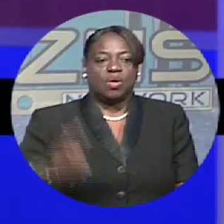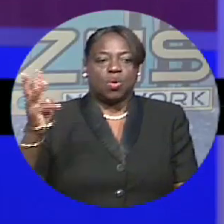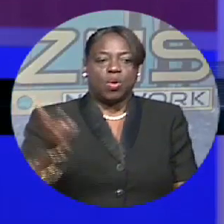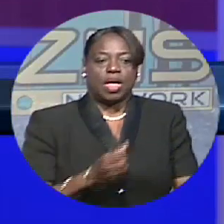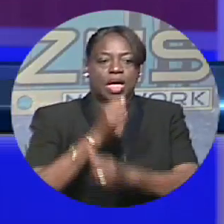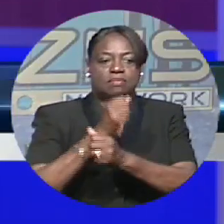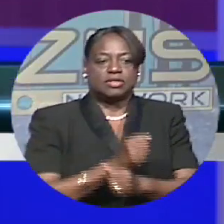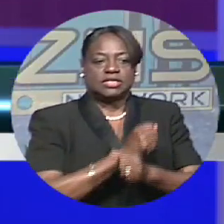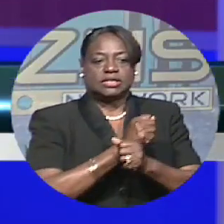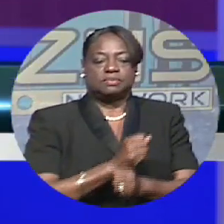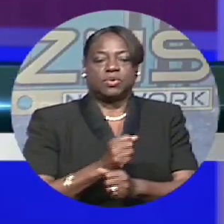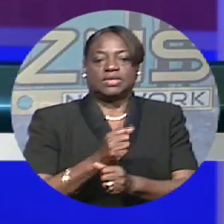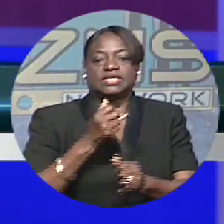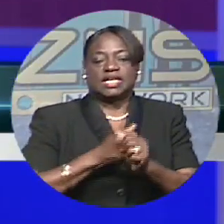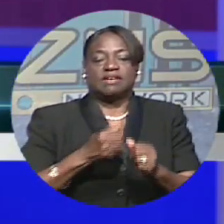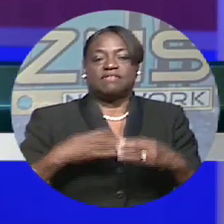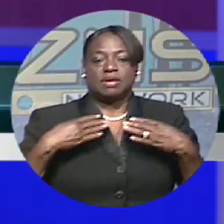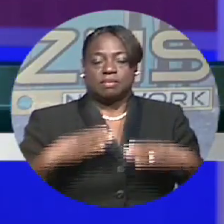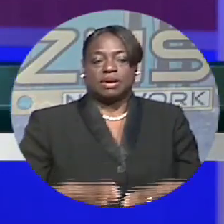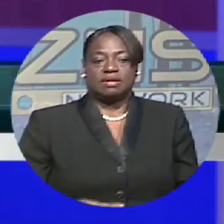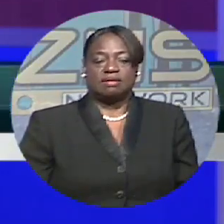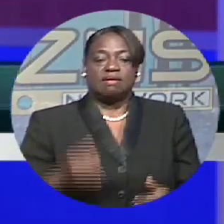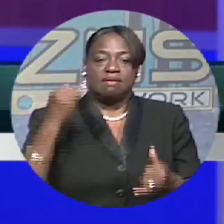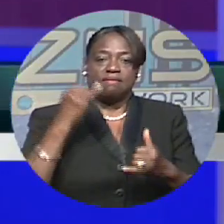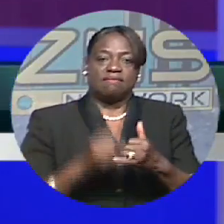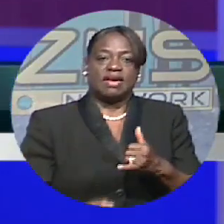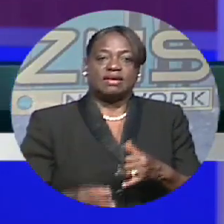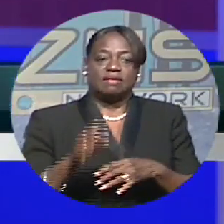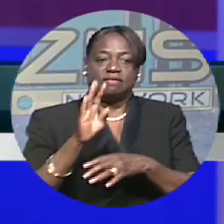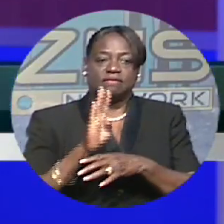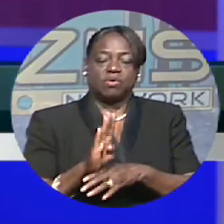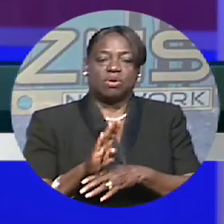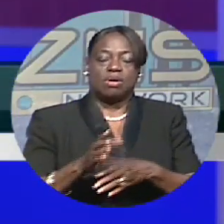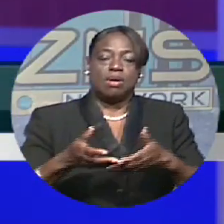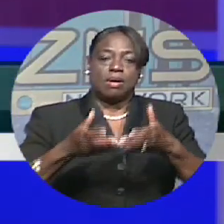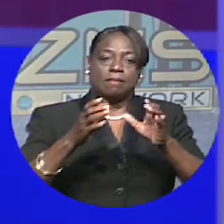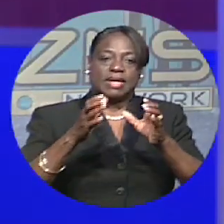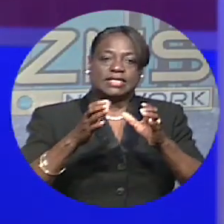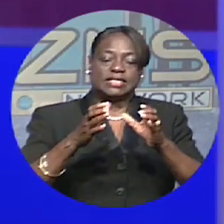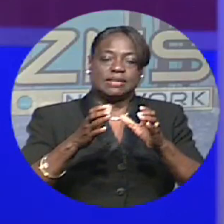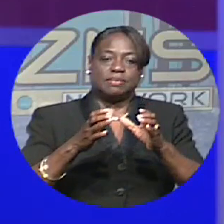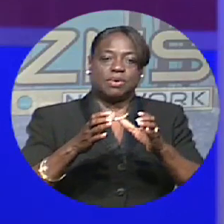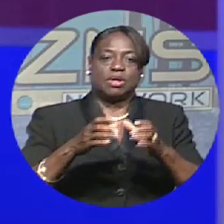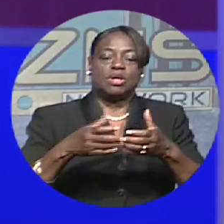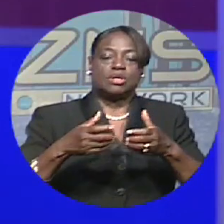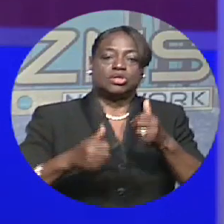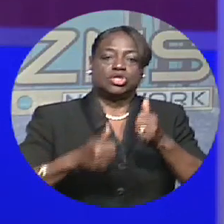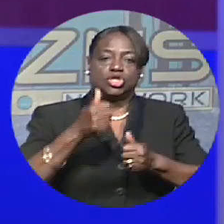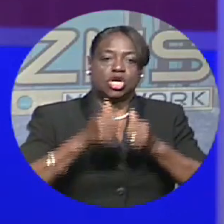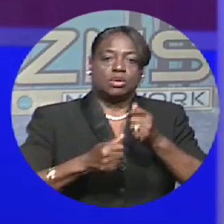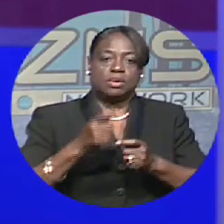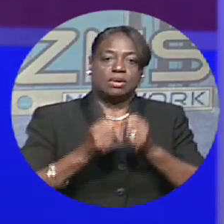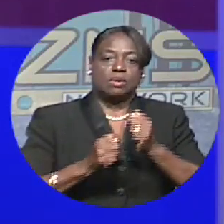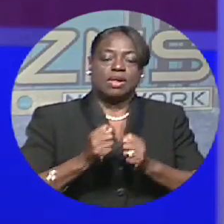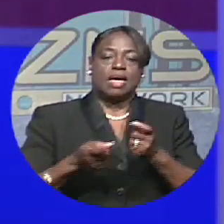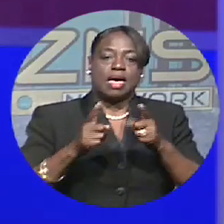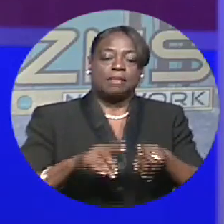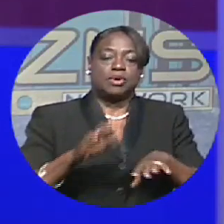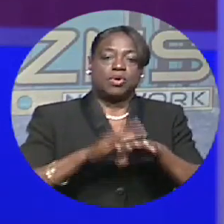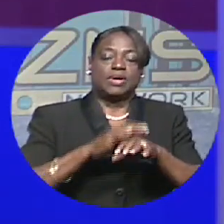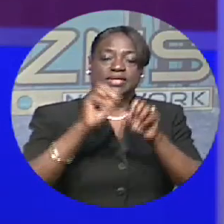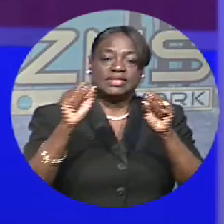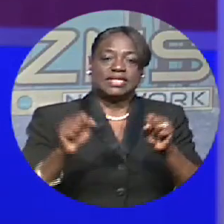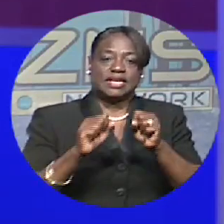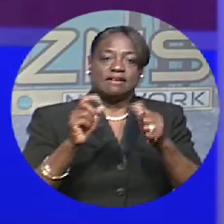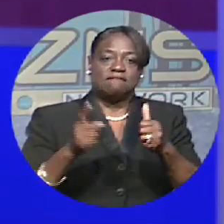Welcome to sports, everybody. The Final Four in the NCAA Division I men's basketball tournament will get underway on Saturday. The first game at 6